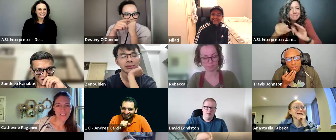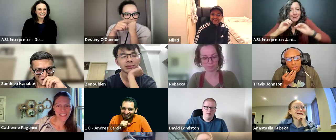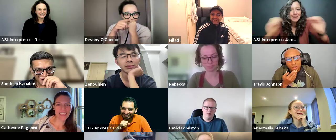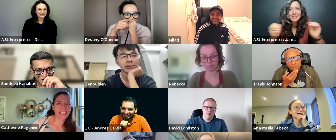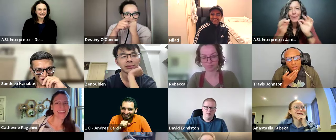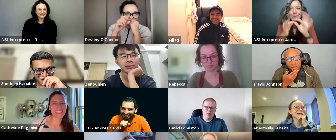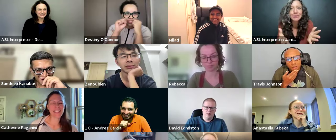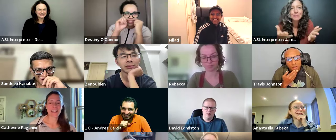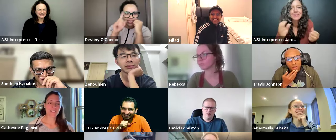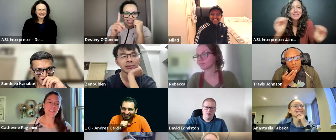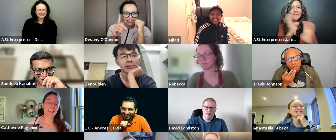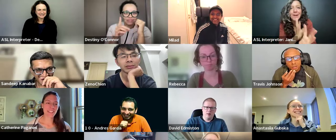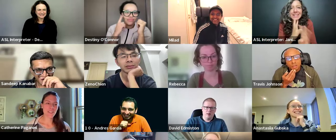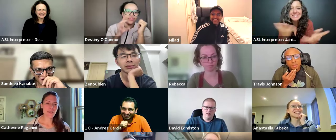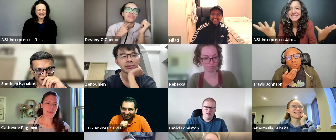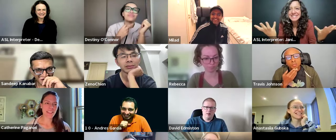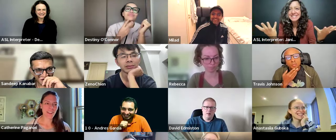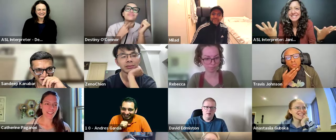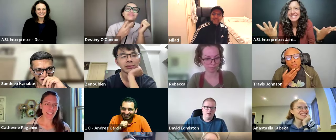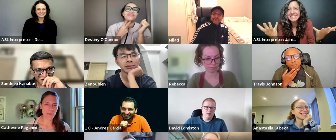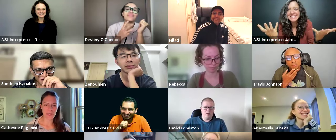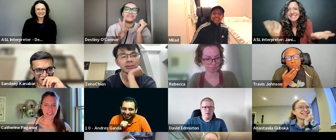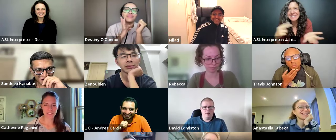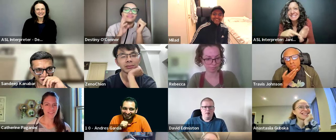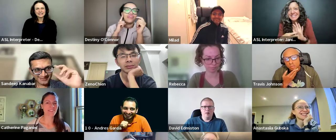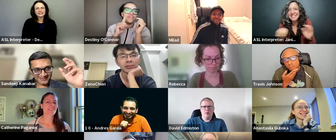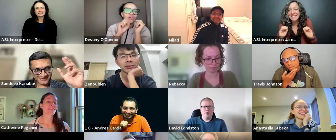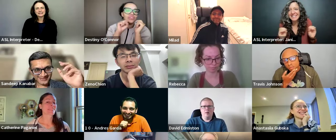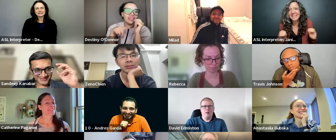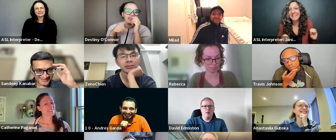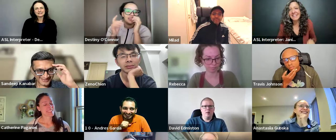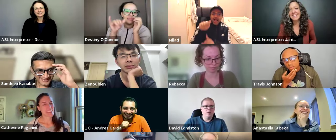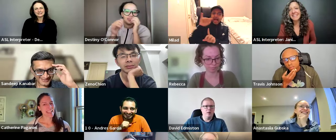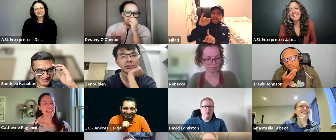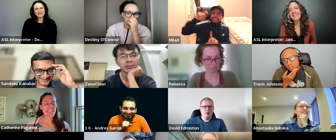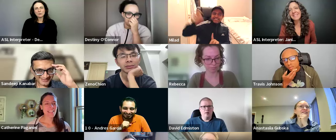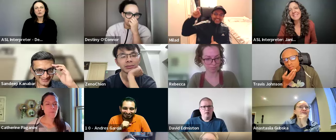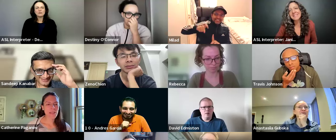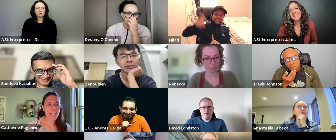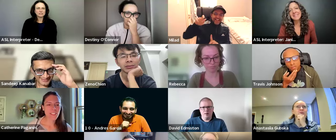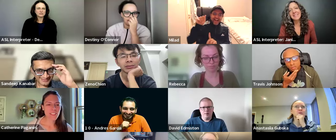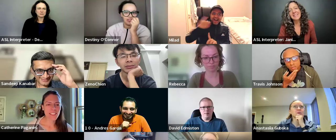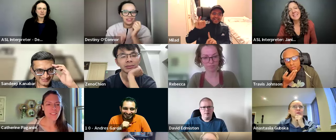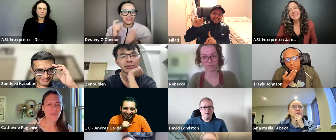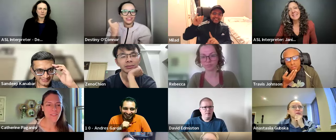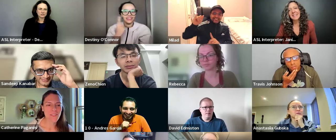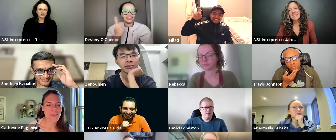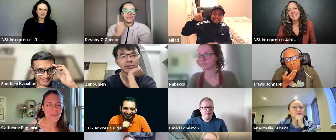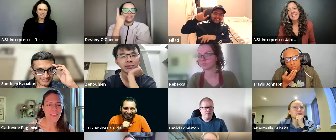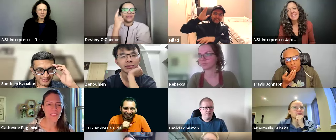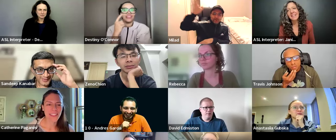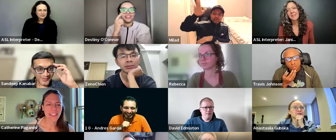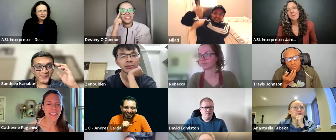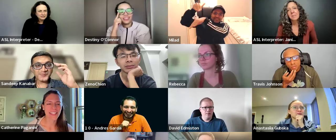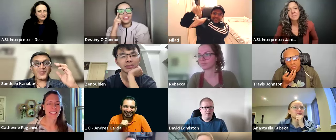so there is nothing to be on the captions. I think somebody will voice